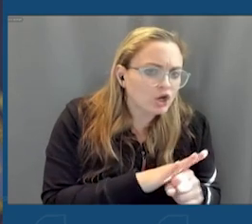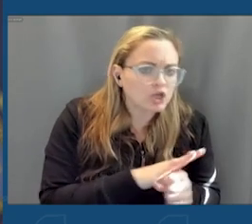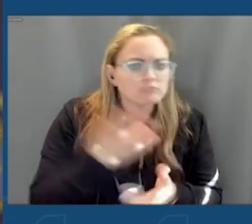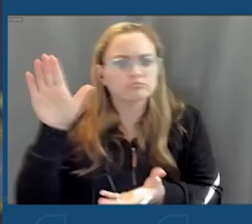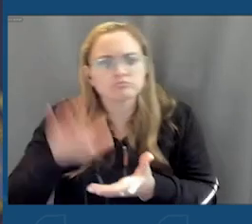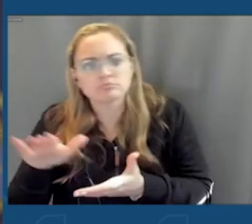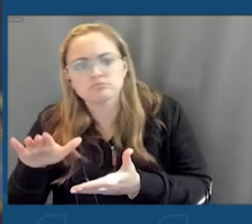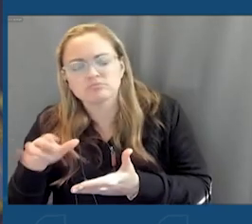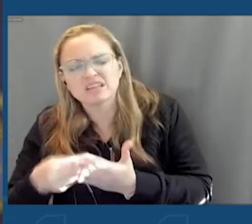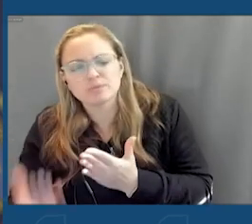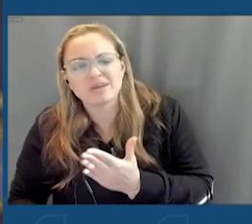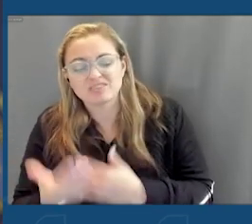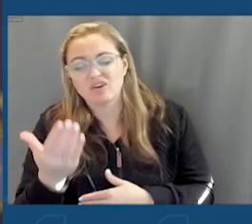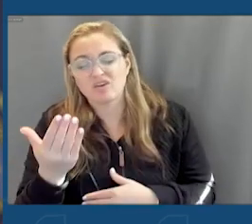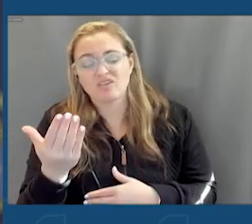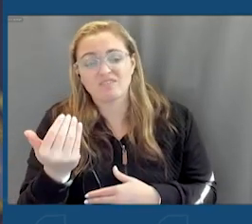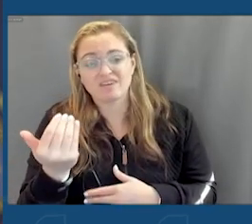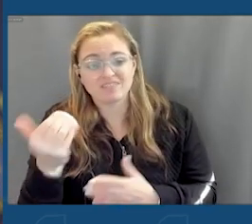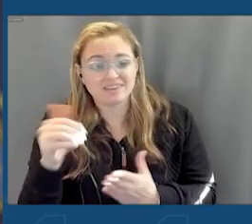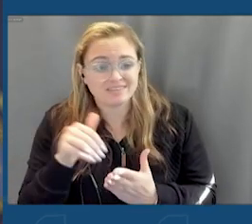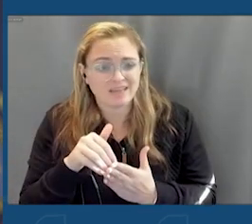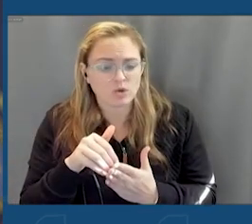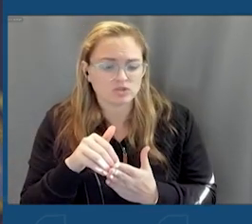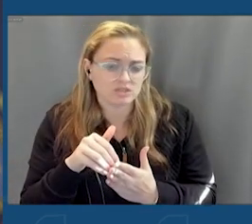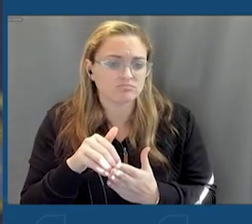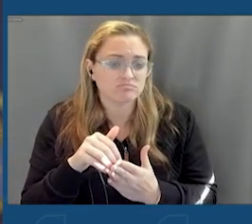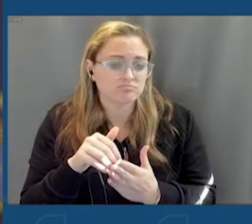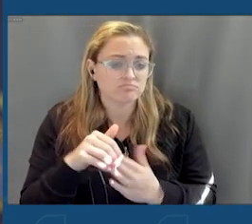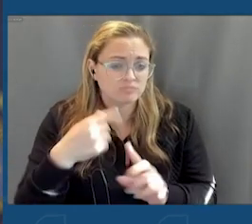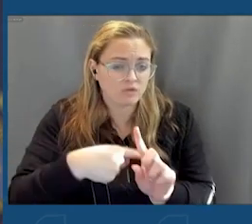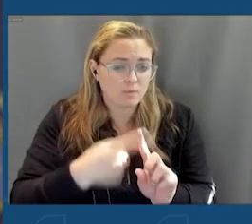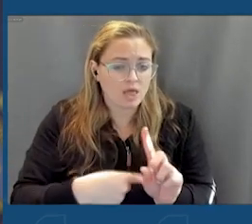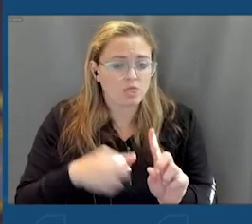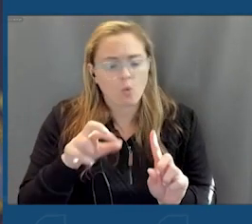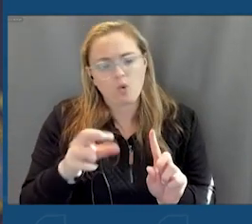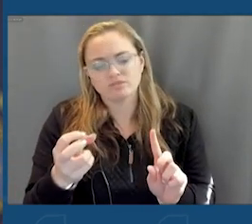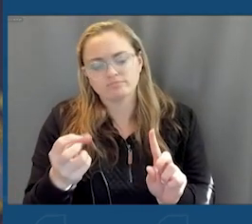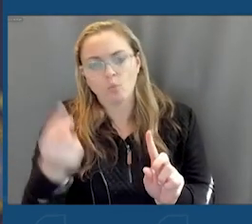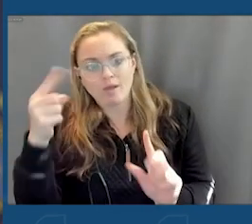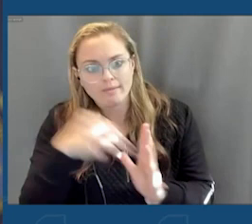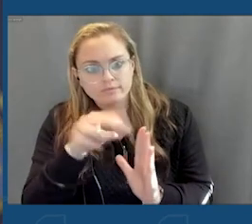about $15,000 or $1,200 a month. That's for one baby.